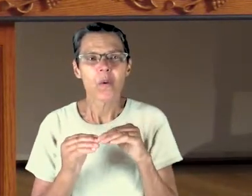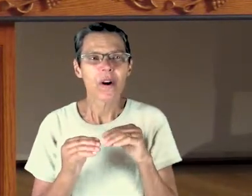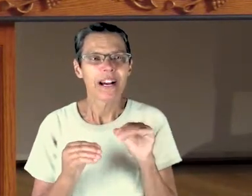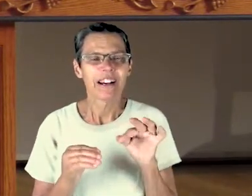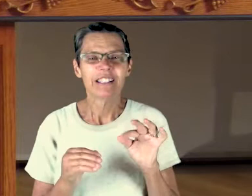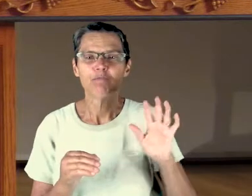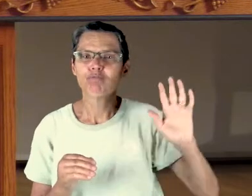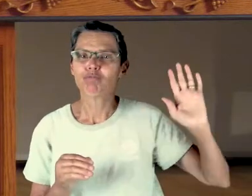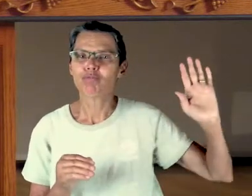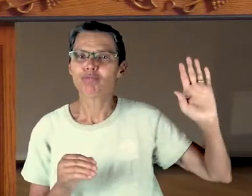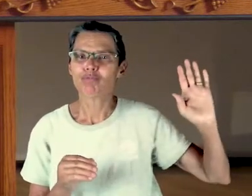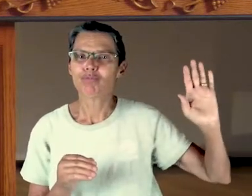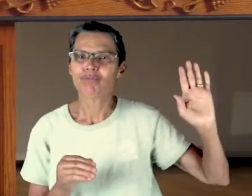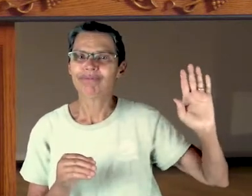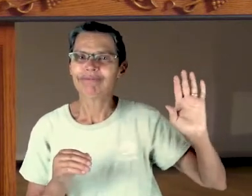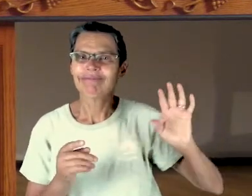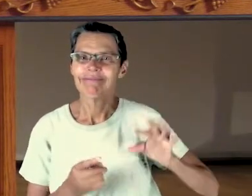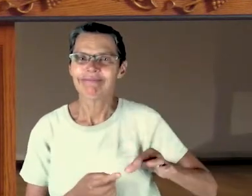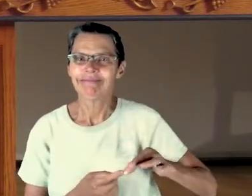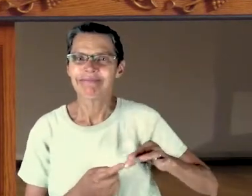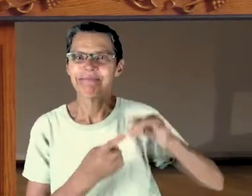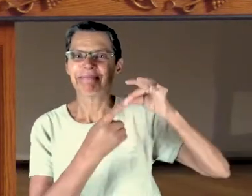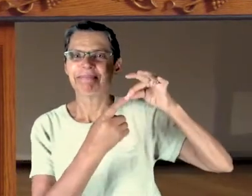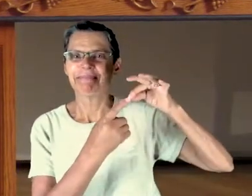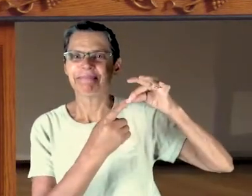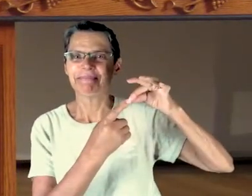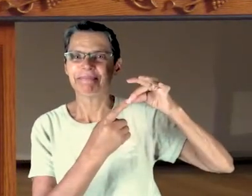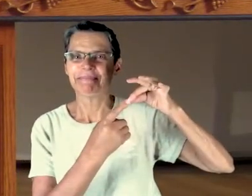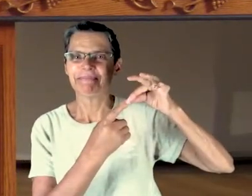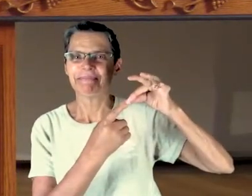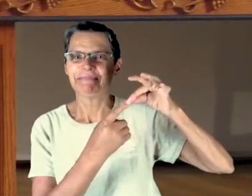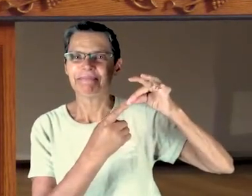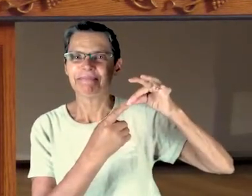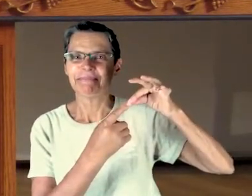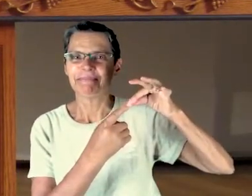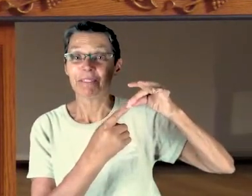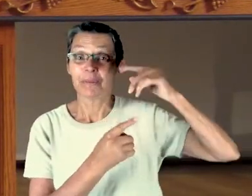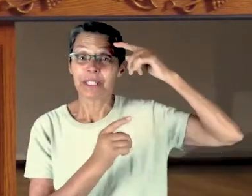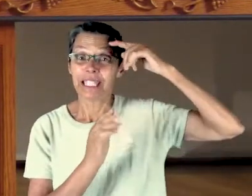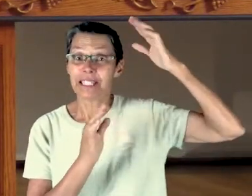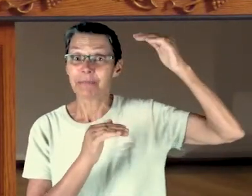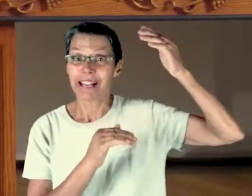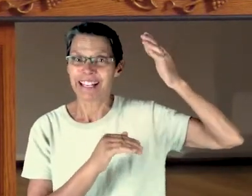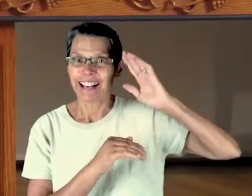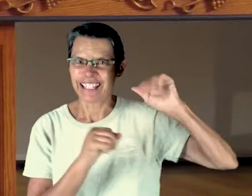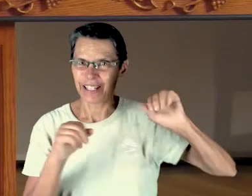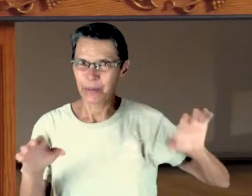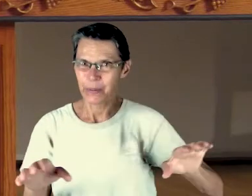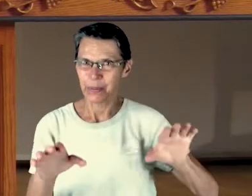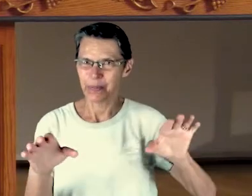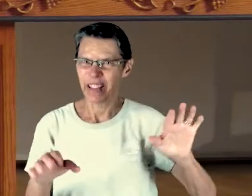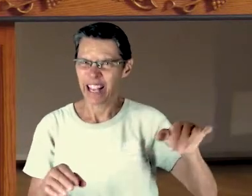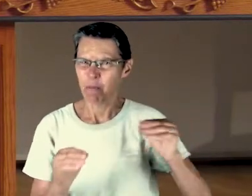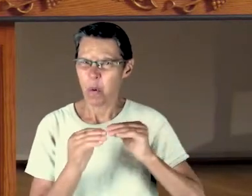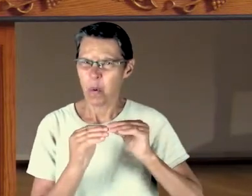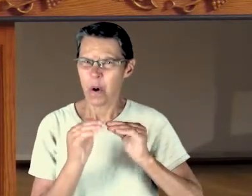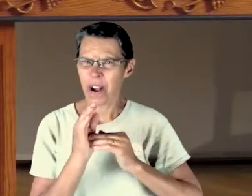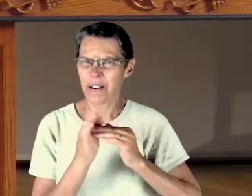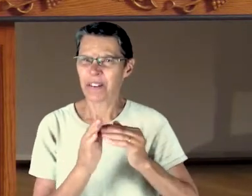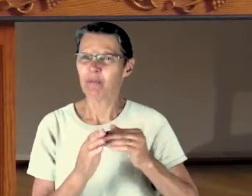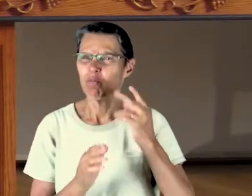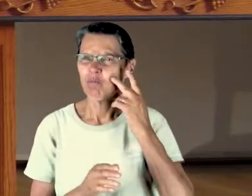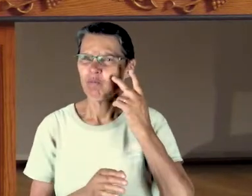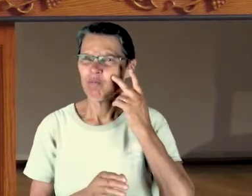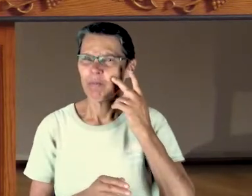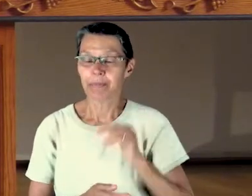just a little bit more of the kind of extraordinary that we expect God to do. You know, Jesus the